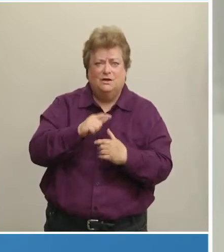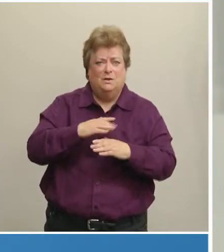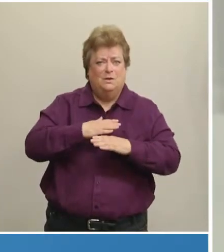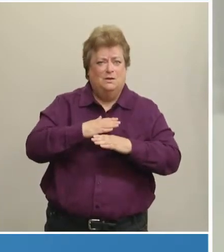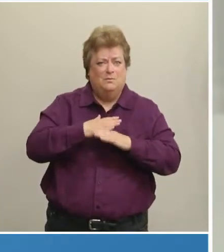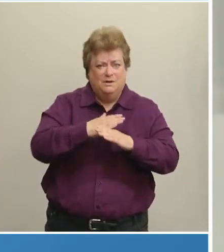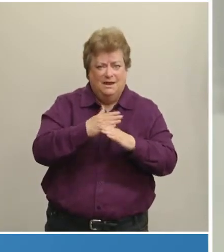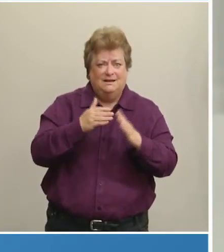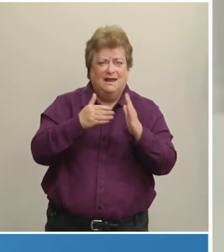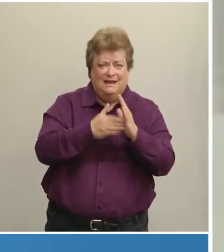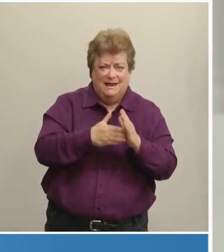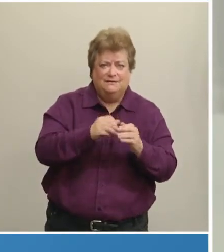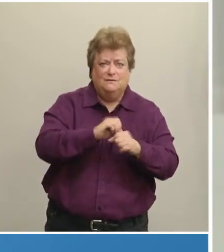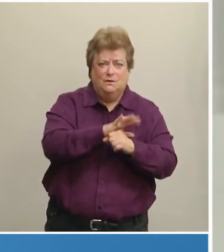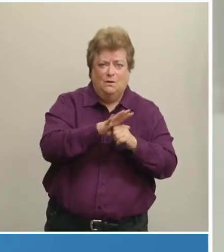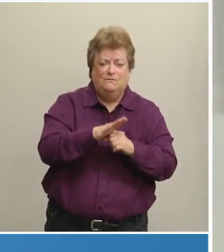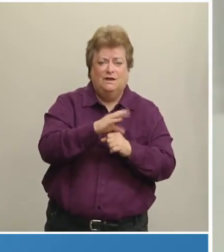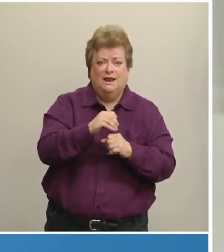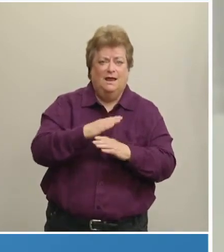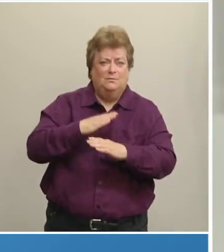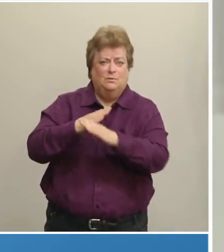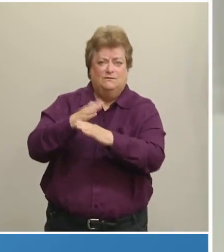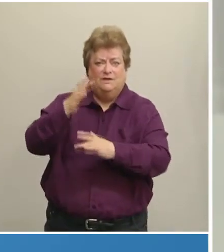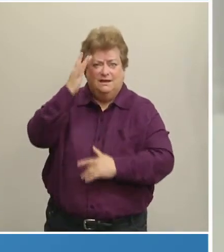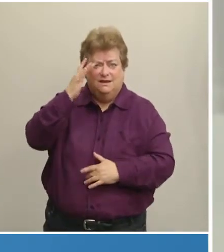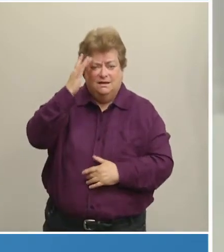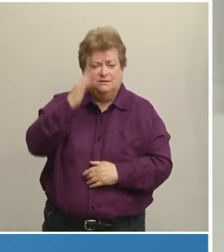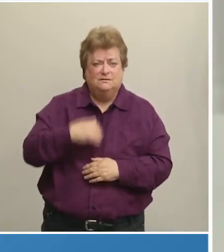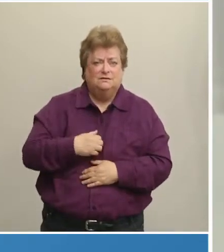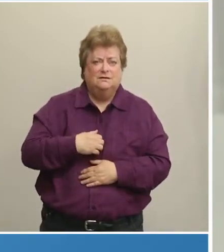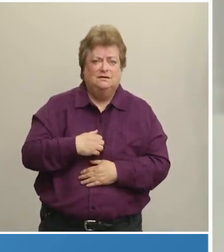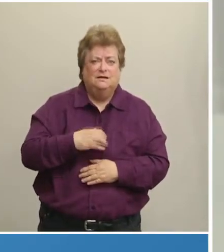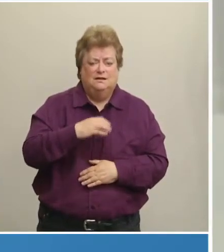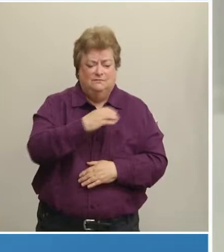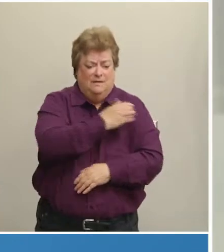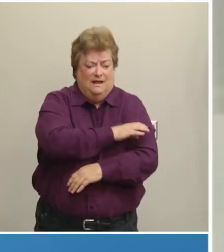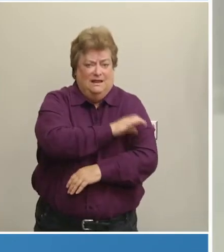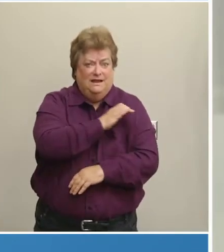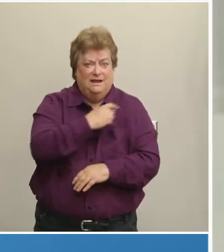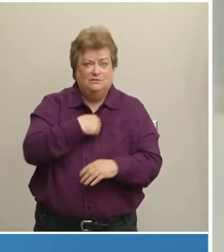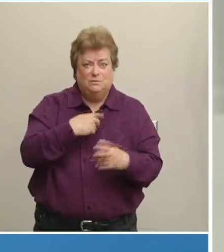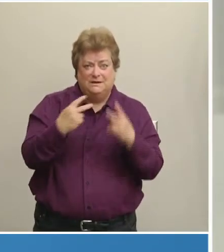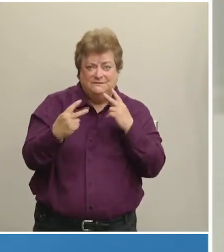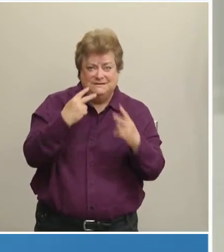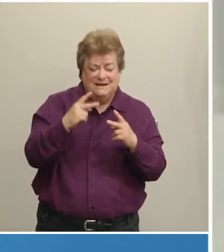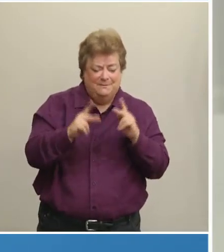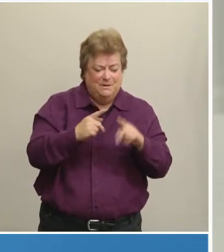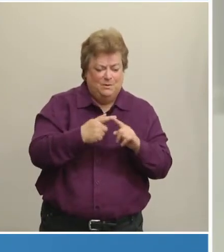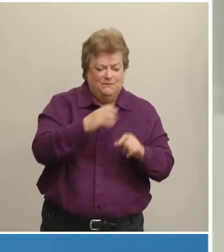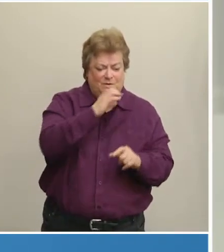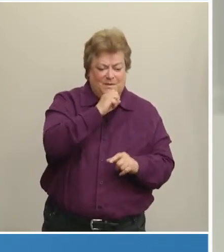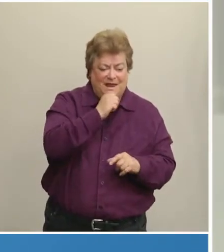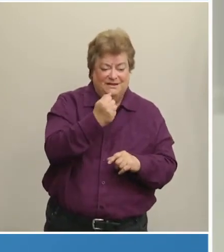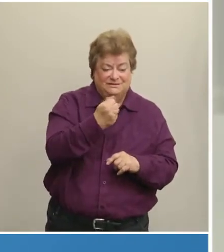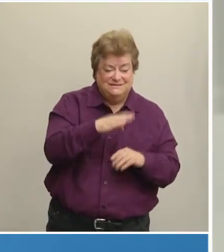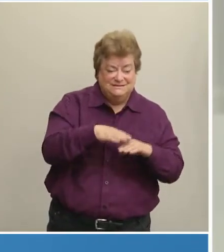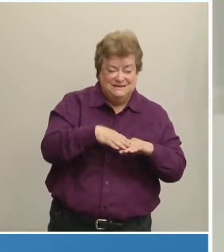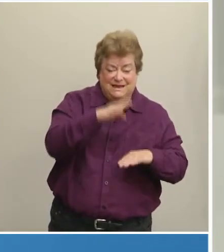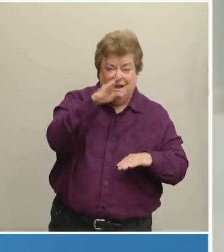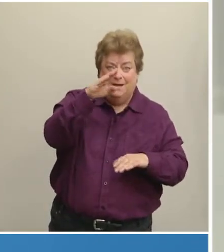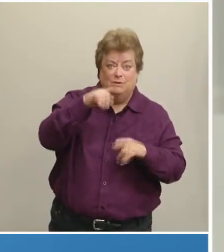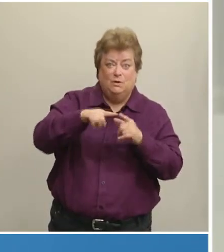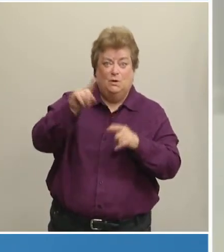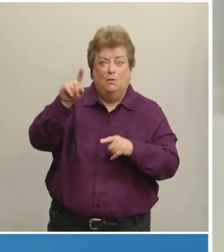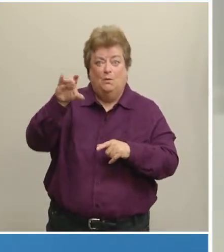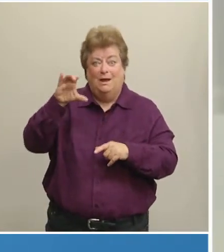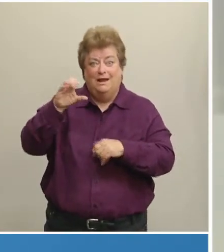and preventing illness. At our clinics, we've seen people from 16 years old to almost 100